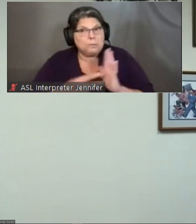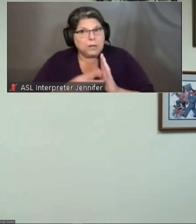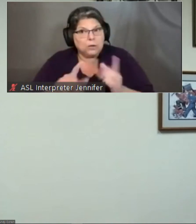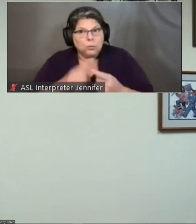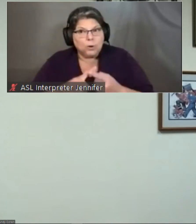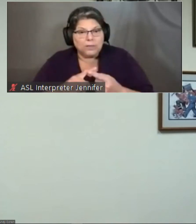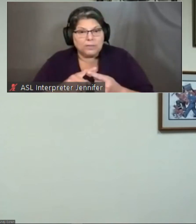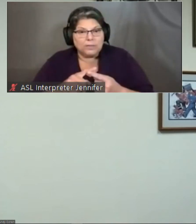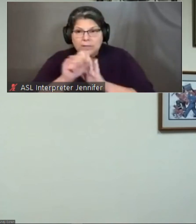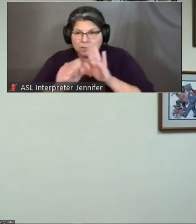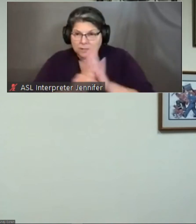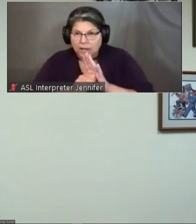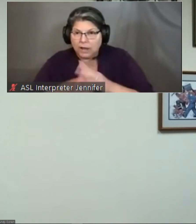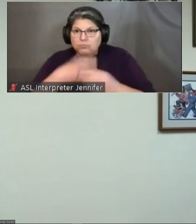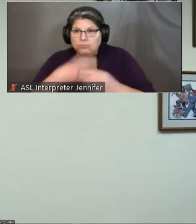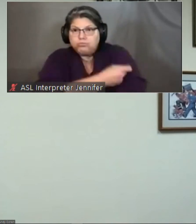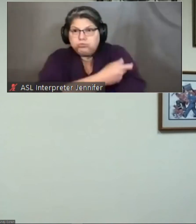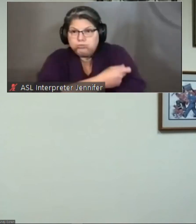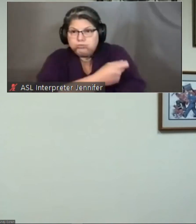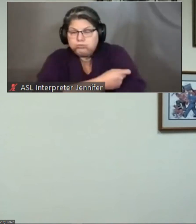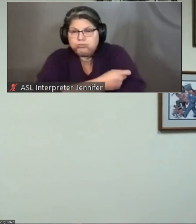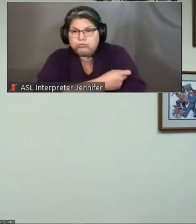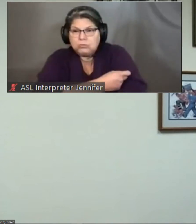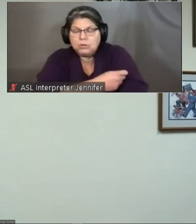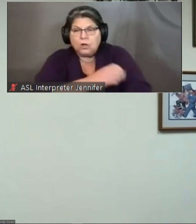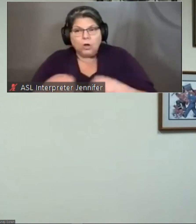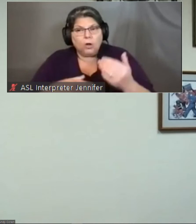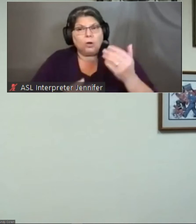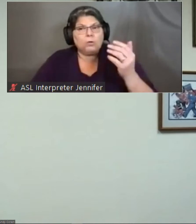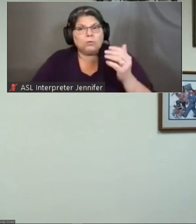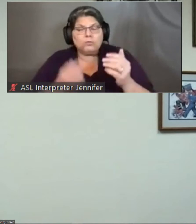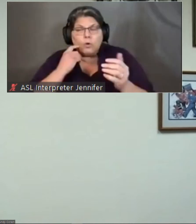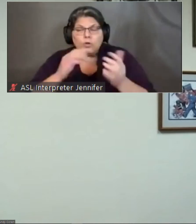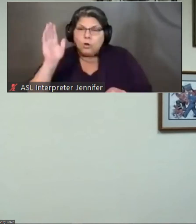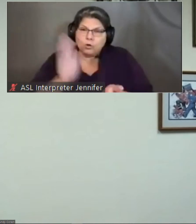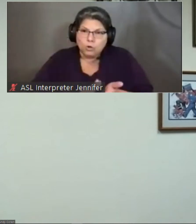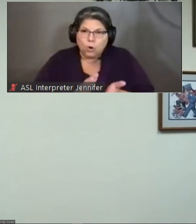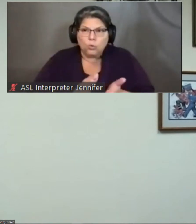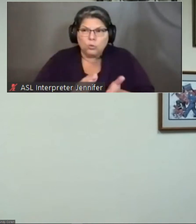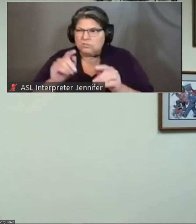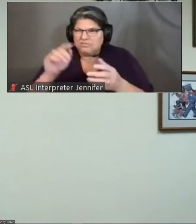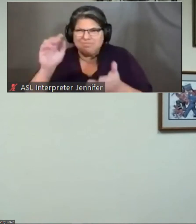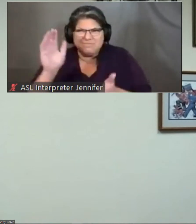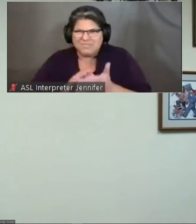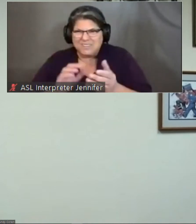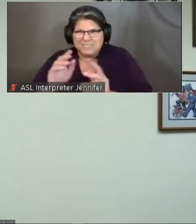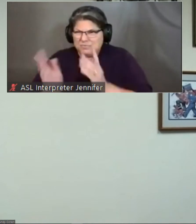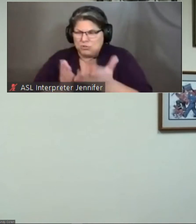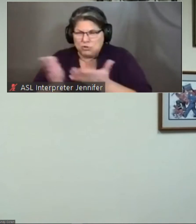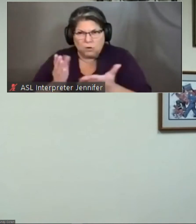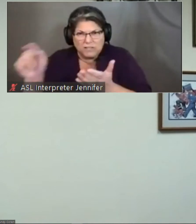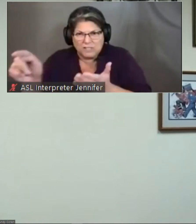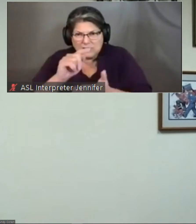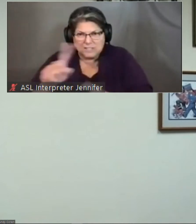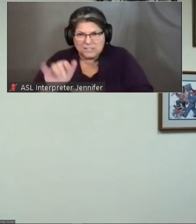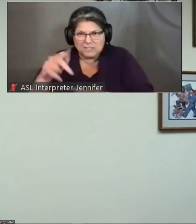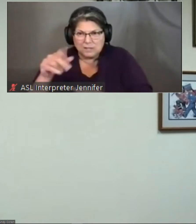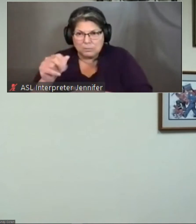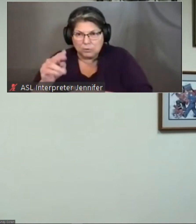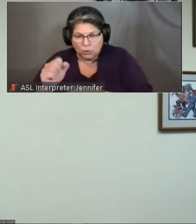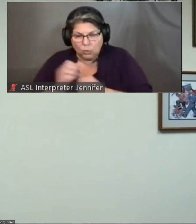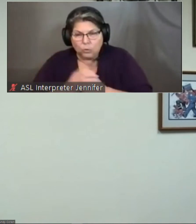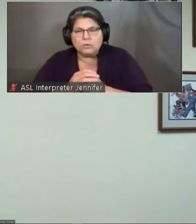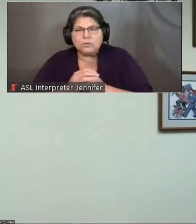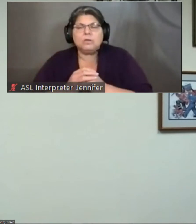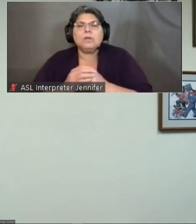doses to the lowest resourced zip codes, the threshold for all the counties will shift from going